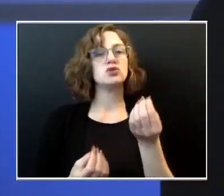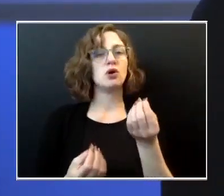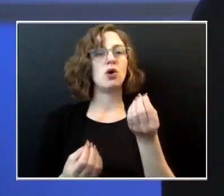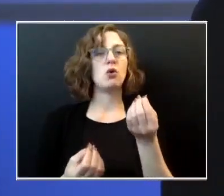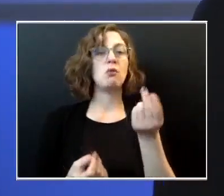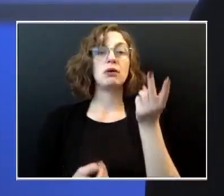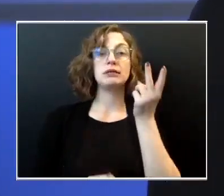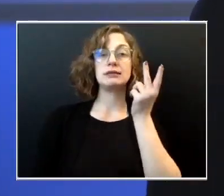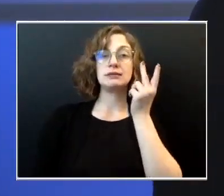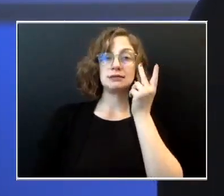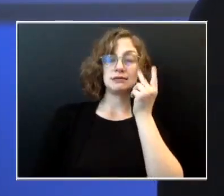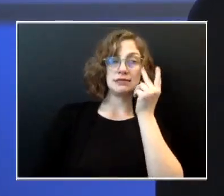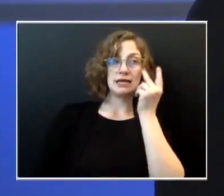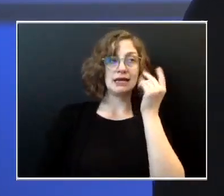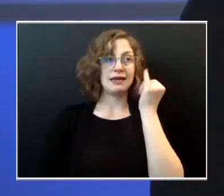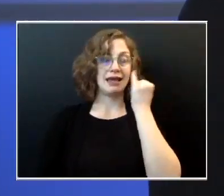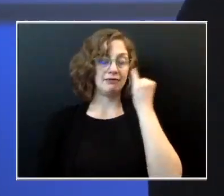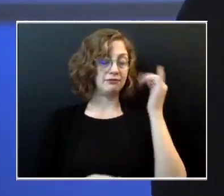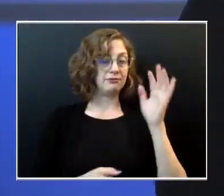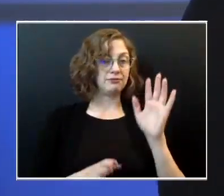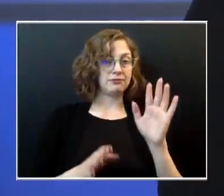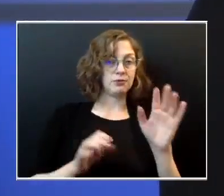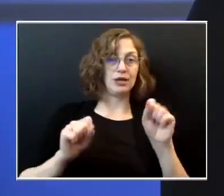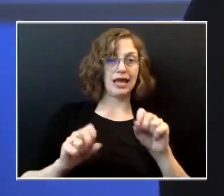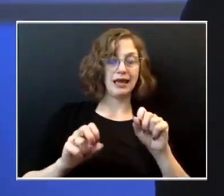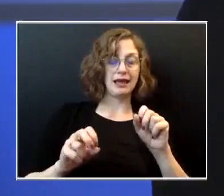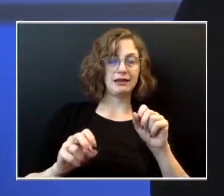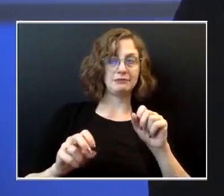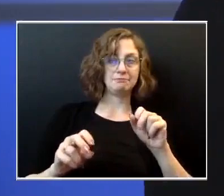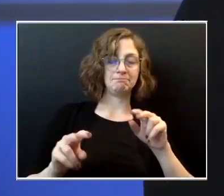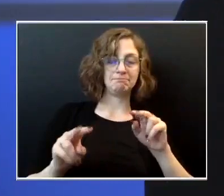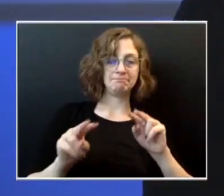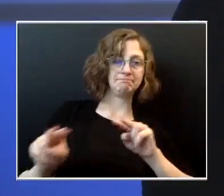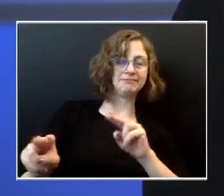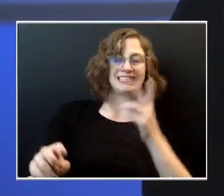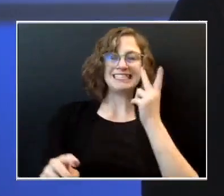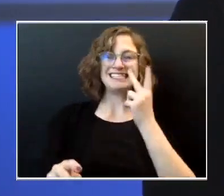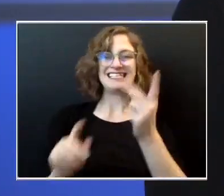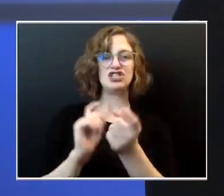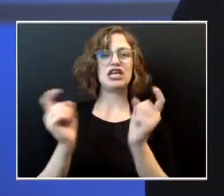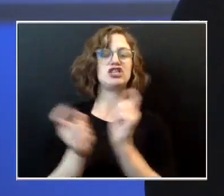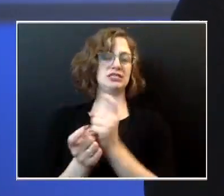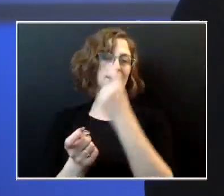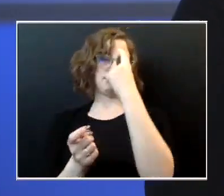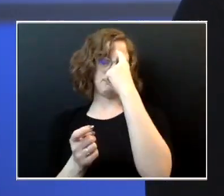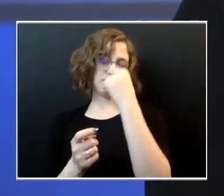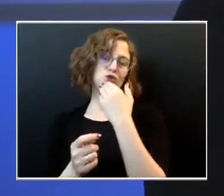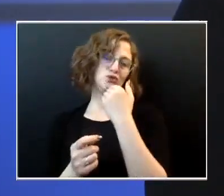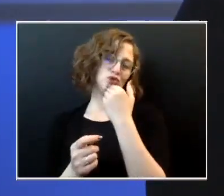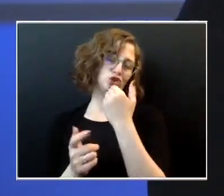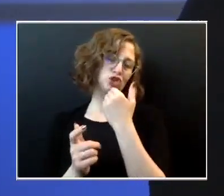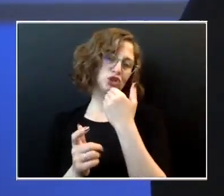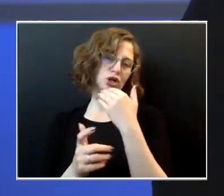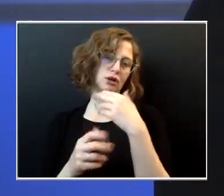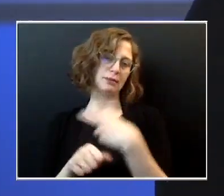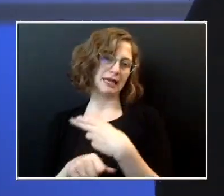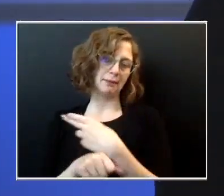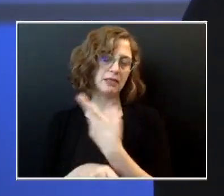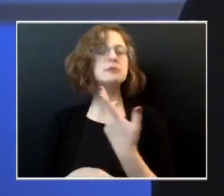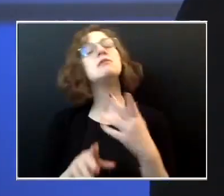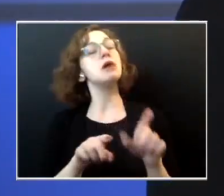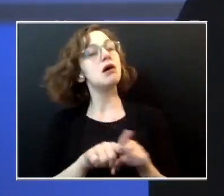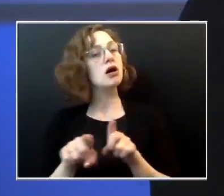glucose metabolism or brain sugar metabolism. We're also doing some MRI measures. We're looking at things like brain blood flow. We're looking